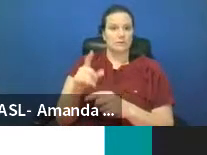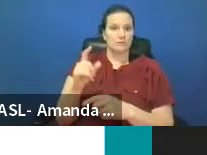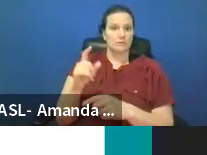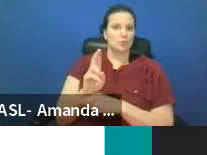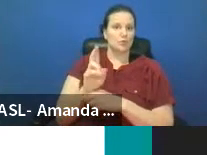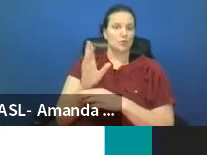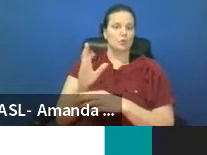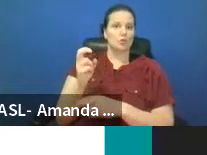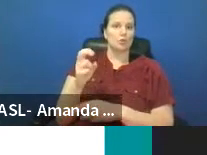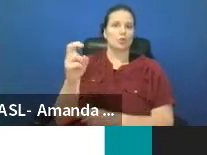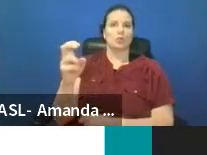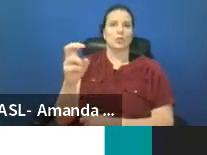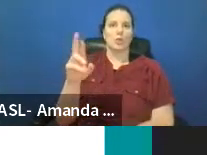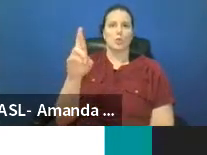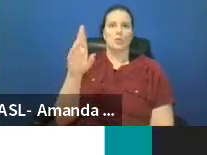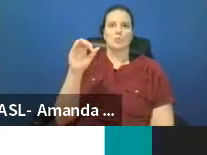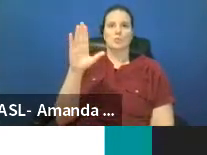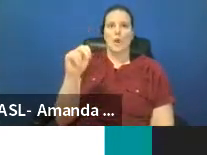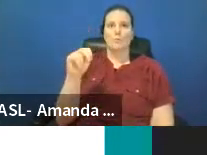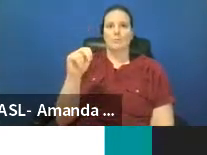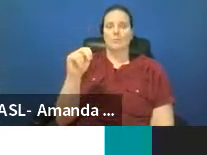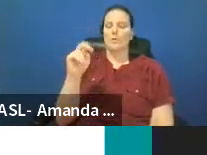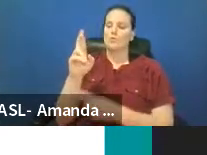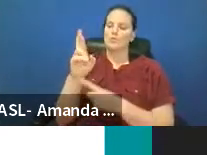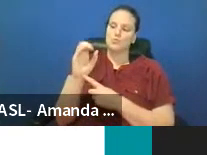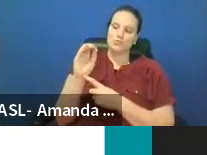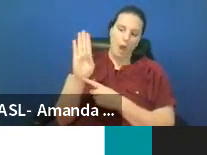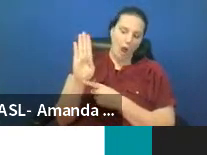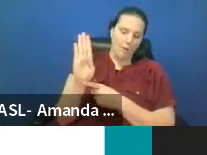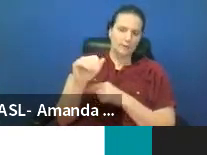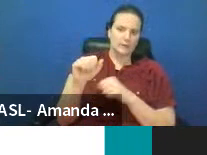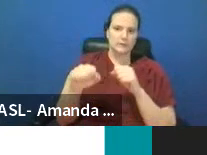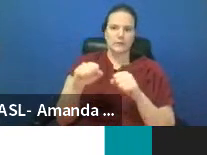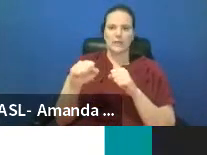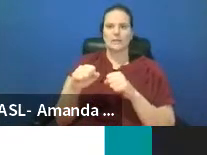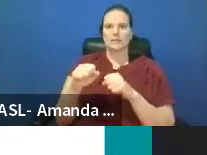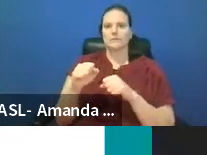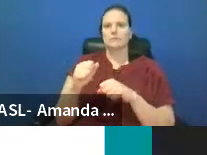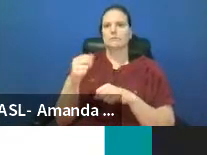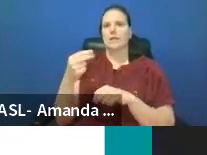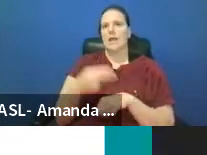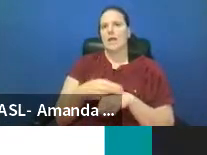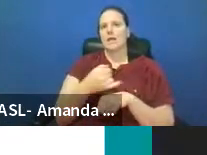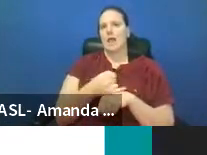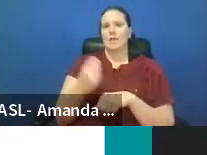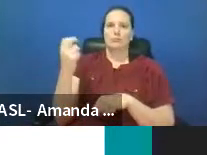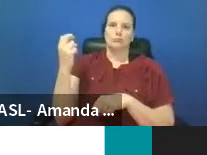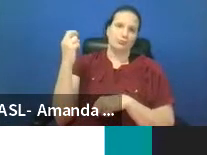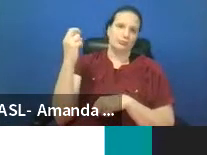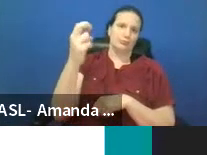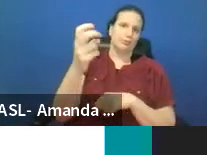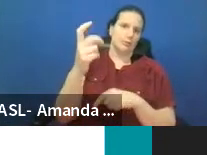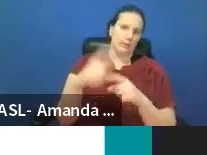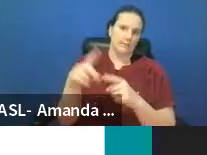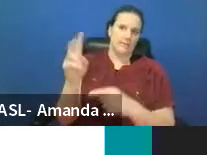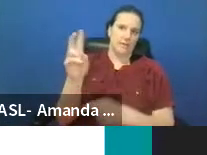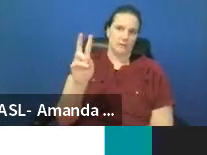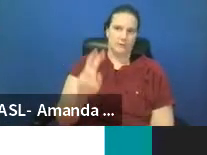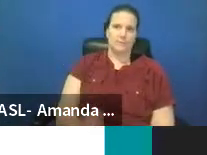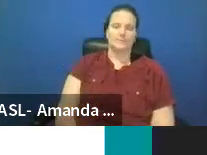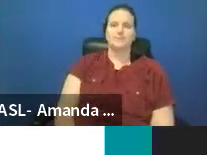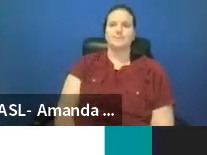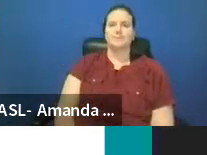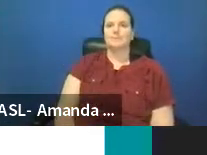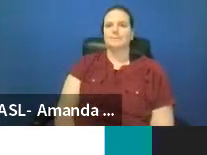user's journey, Rob, the cyclist who commutes from Hayden Island to Vancouver. And we will